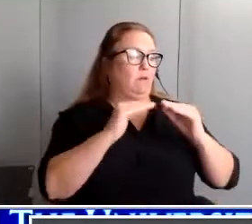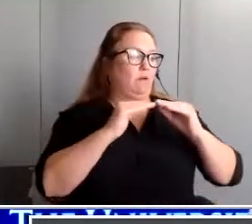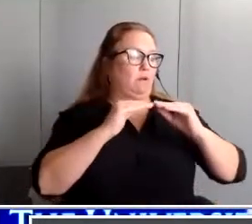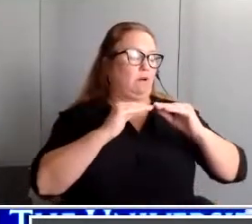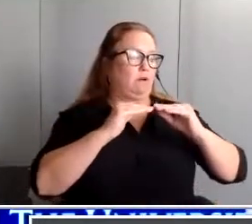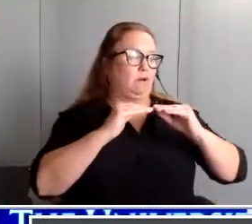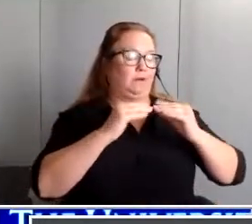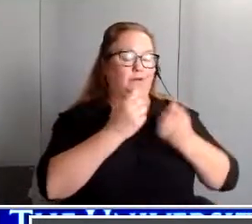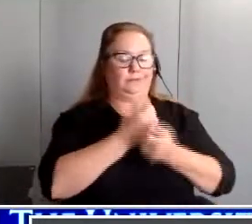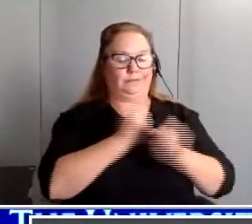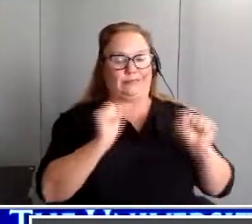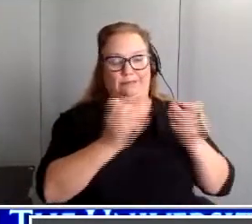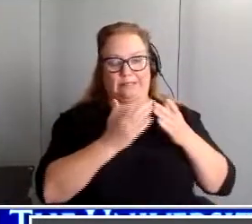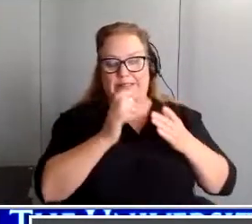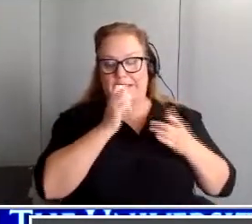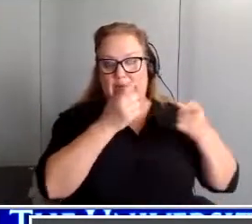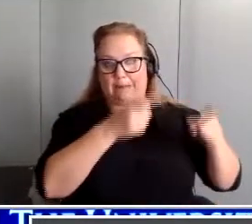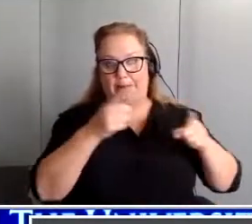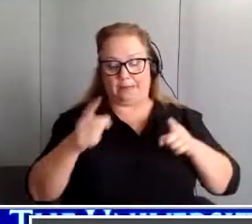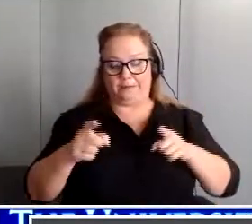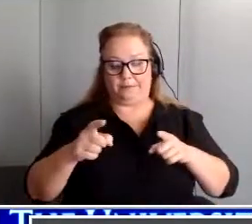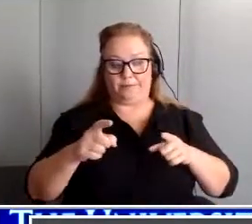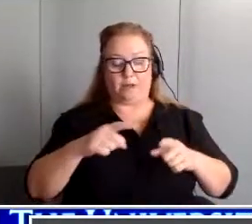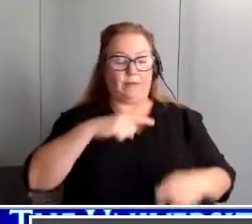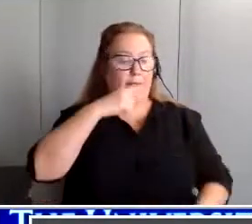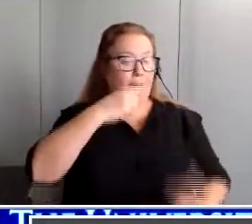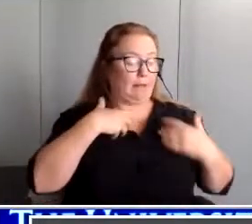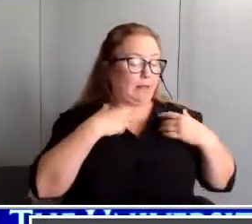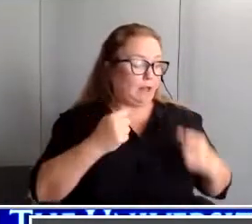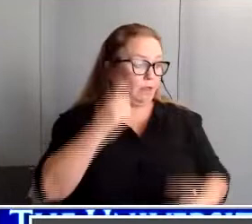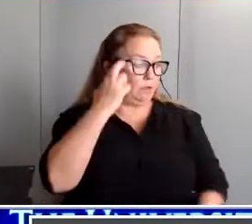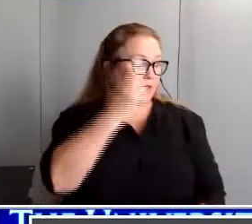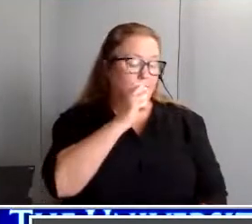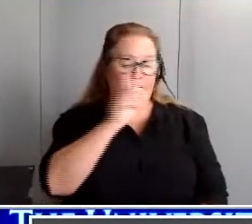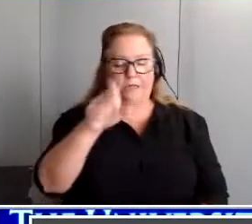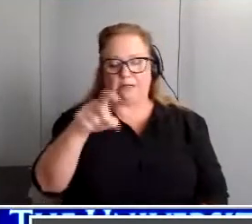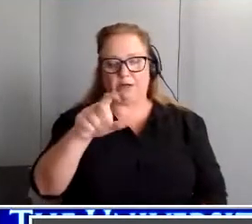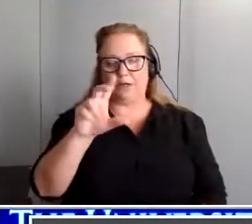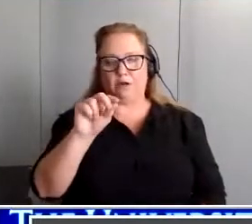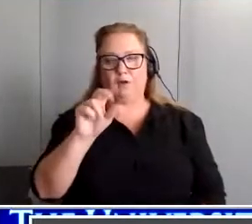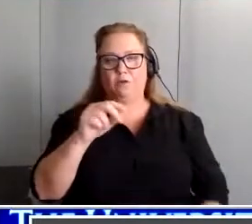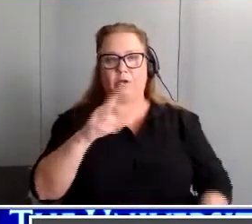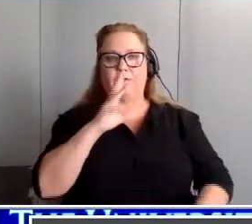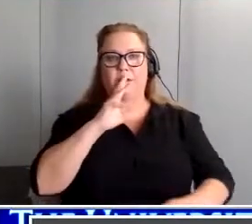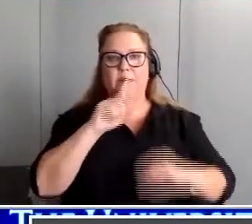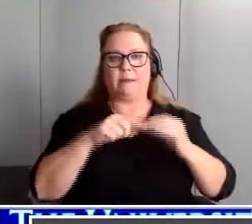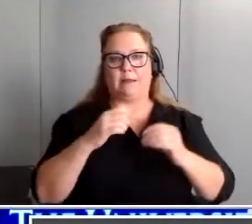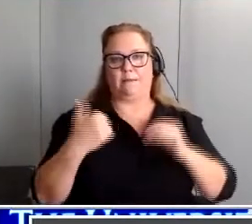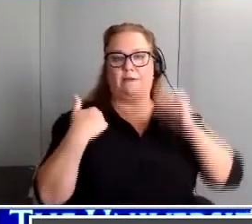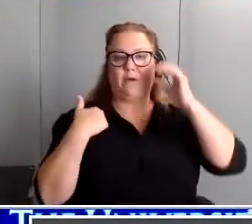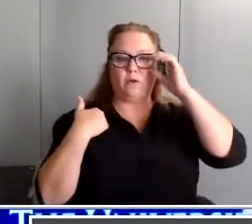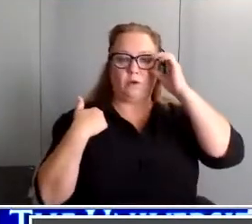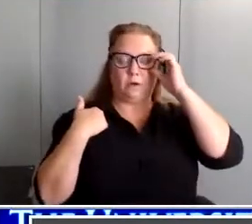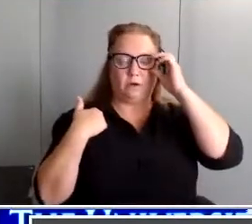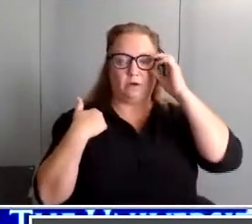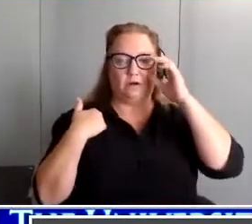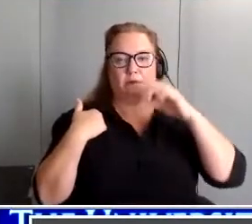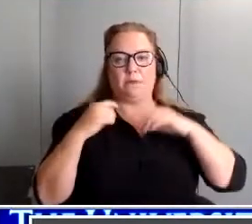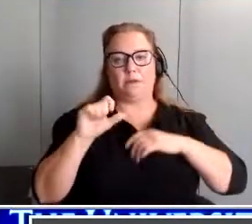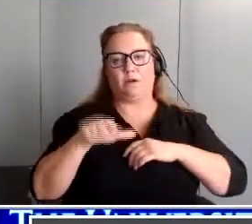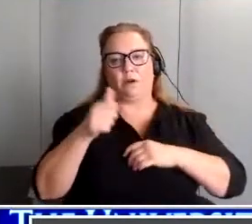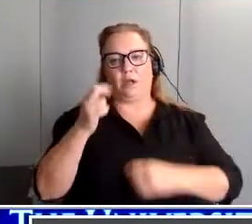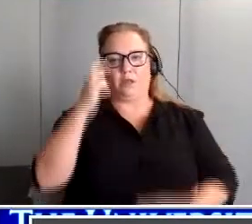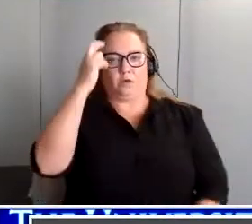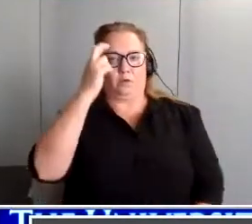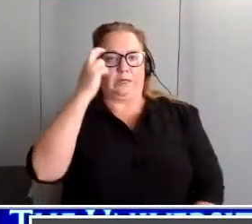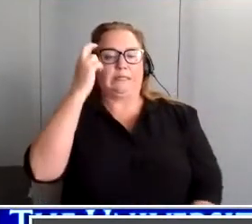taken. Are they necessarily public health reasons? No, we've kind of discussed that before. But there are other reasons,